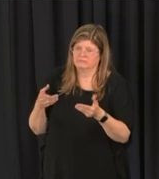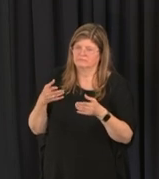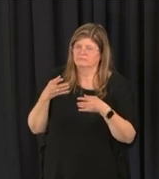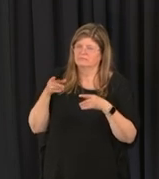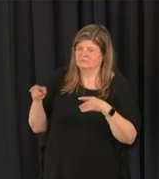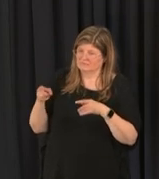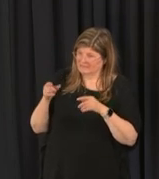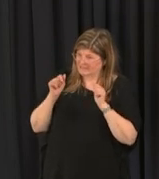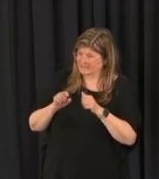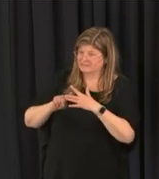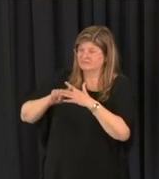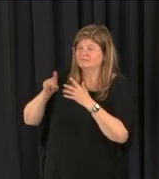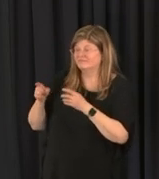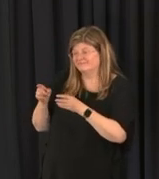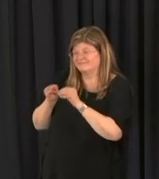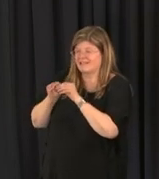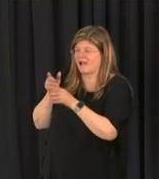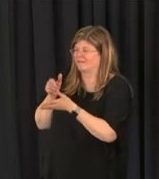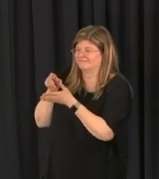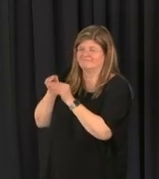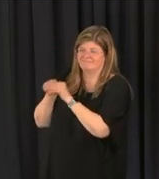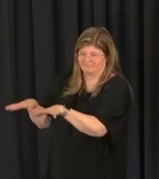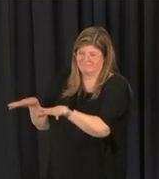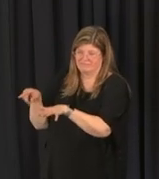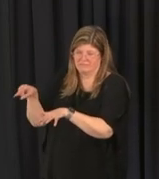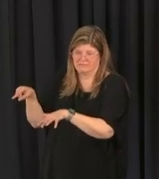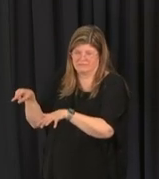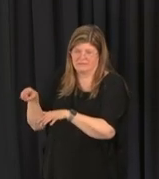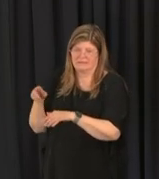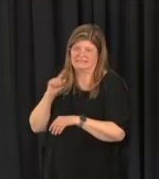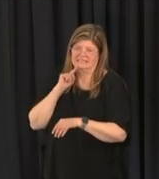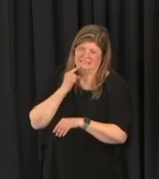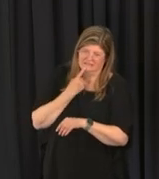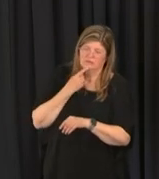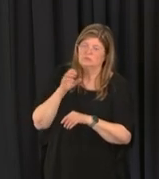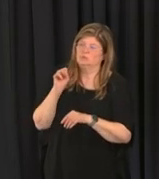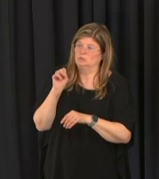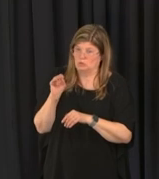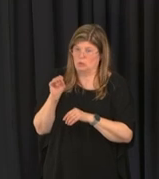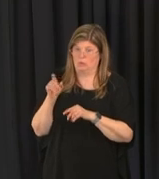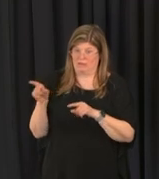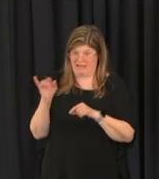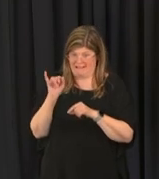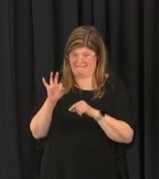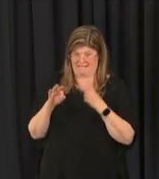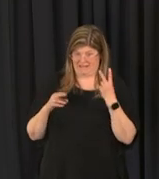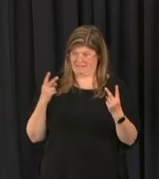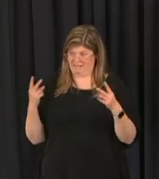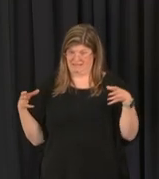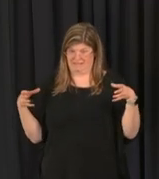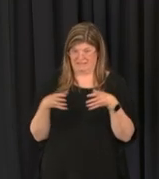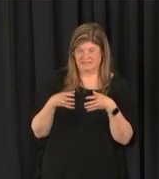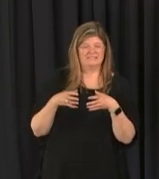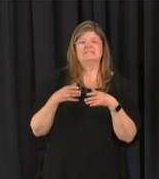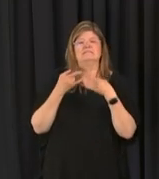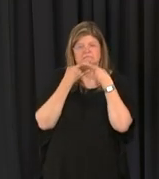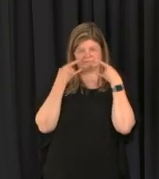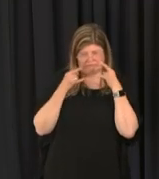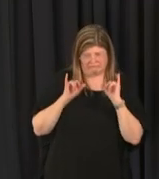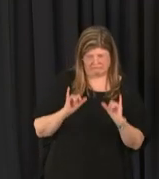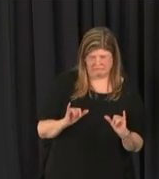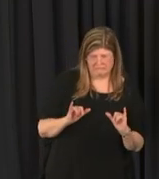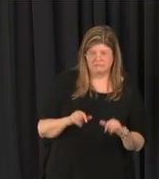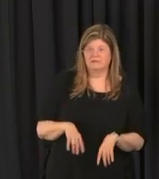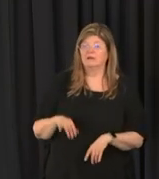severe COVID-19, and we explain what that is in our guidance, so individuals over the age of 65, individuals